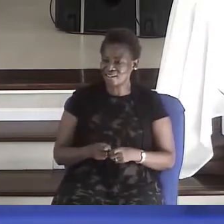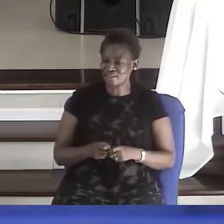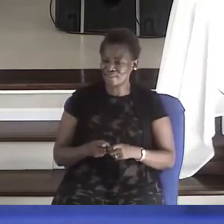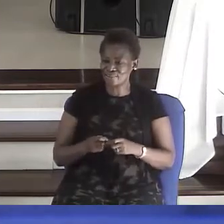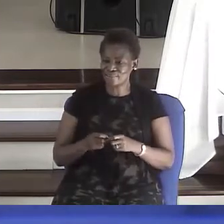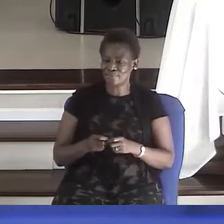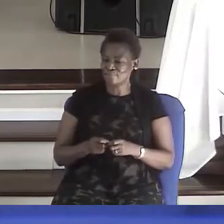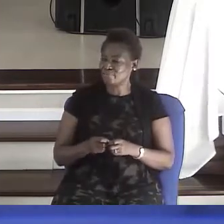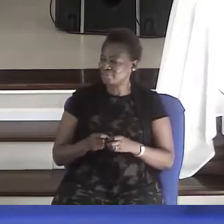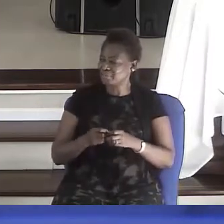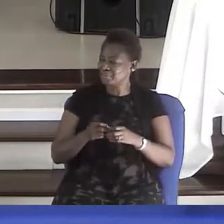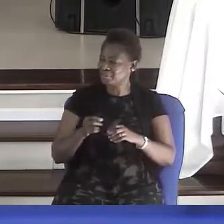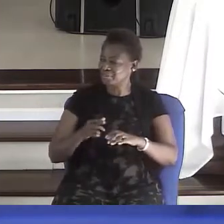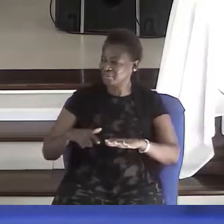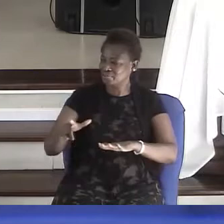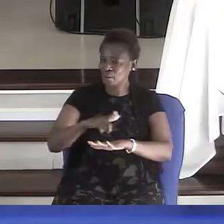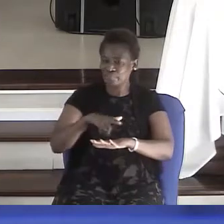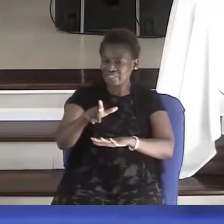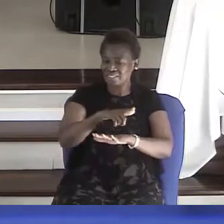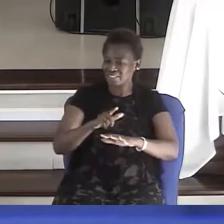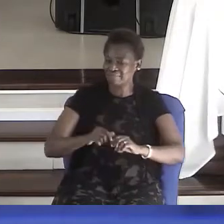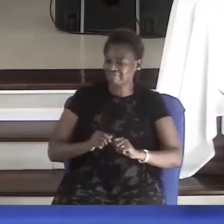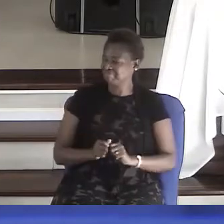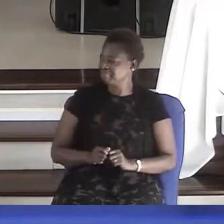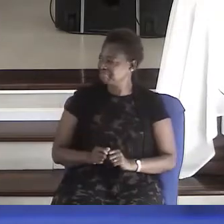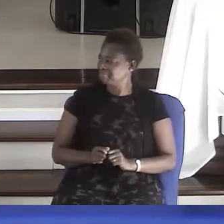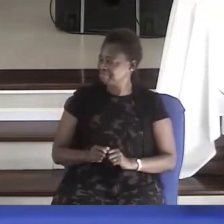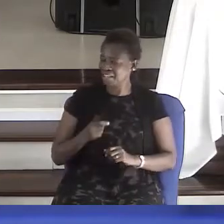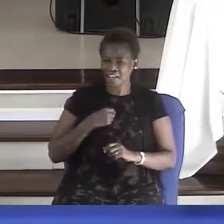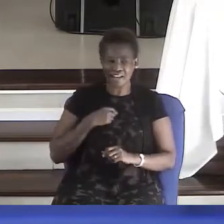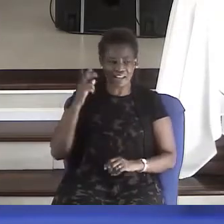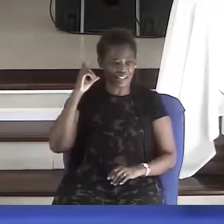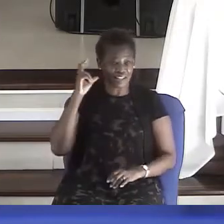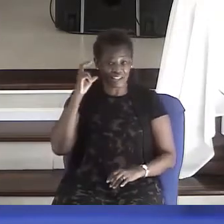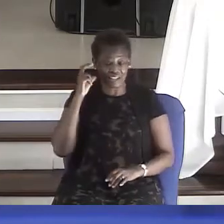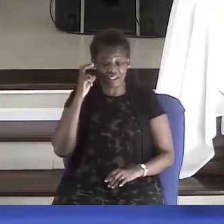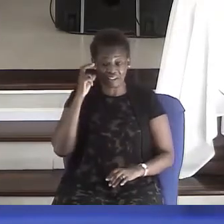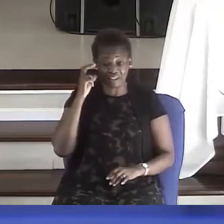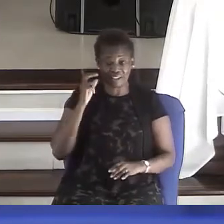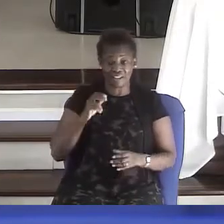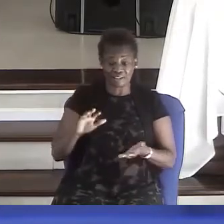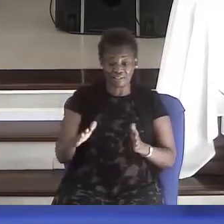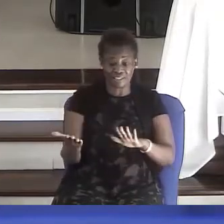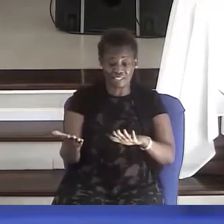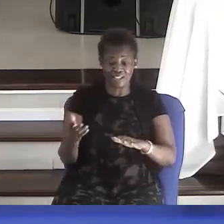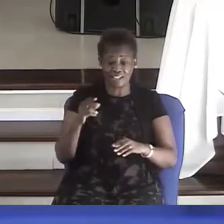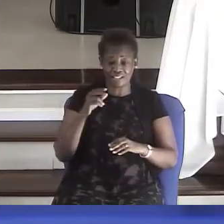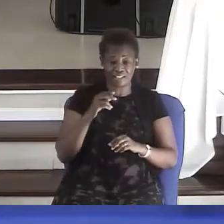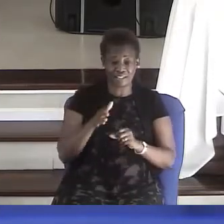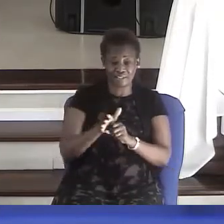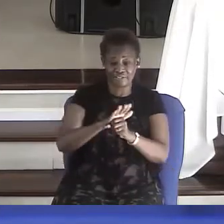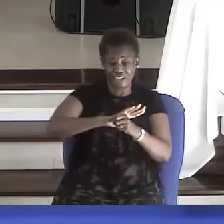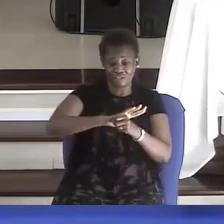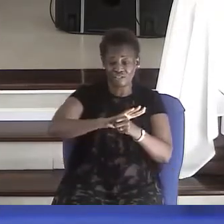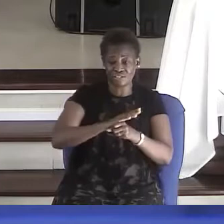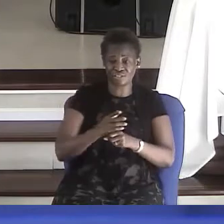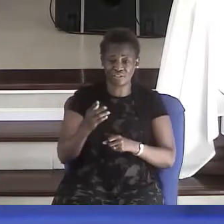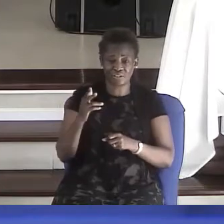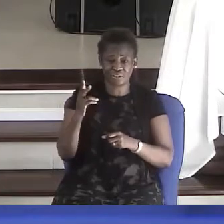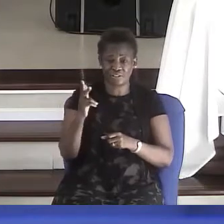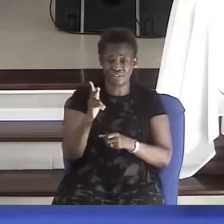good. And I got word he passed from the virus 2 days ago, 3 days